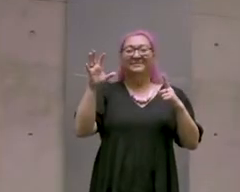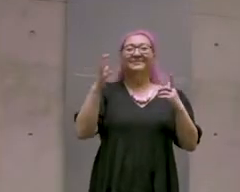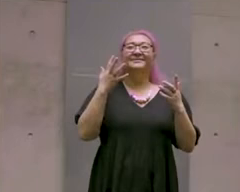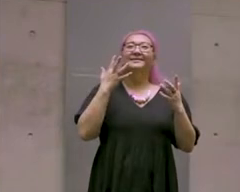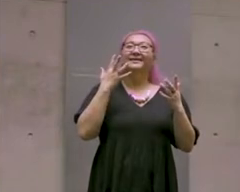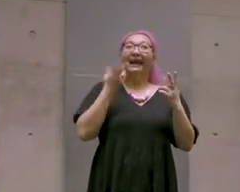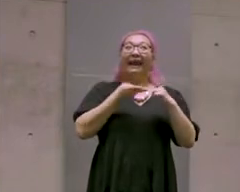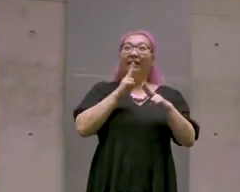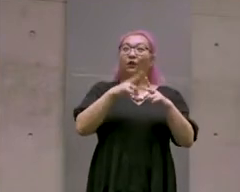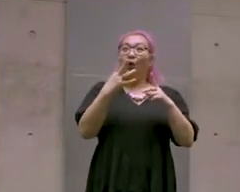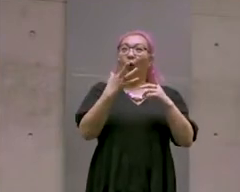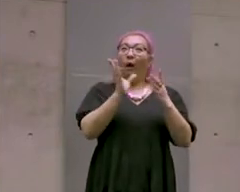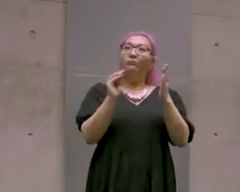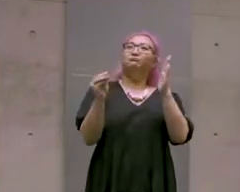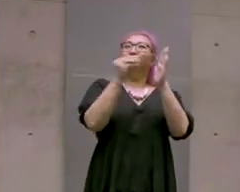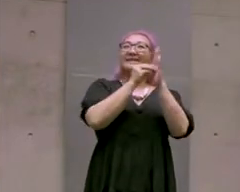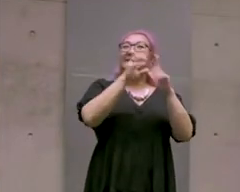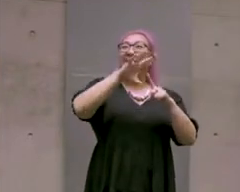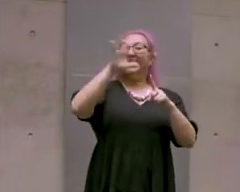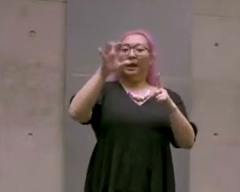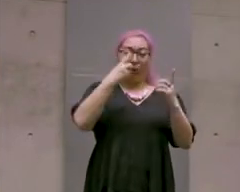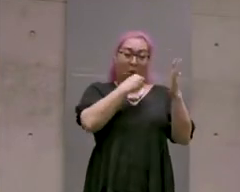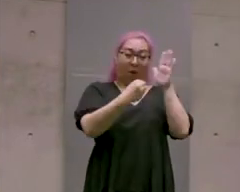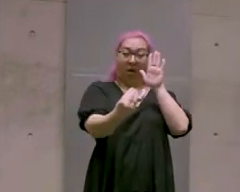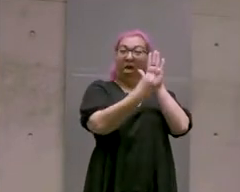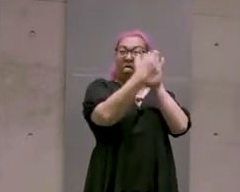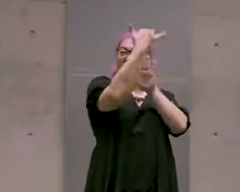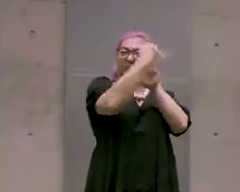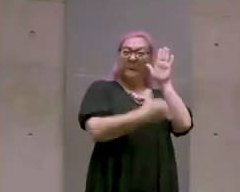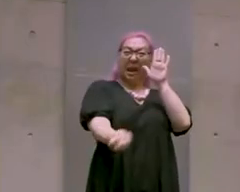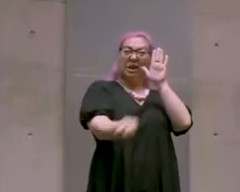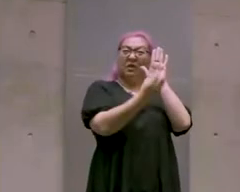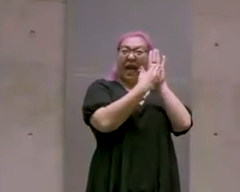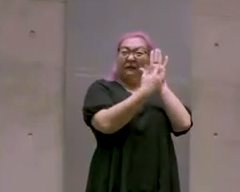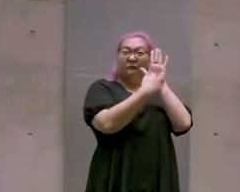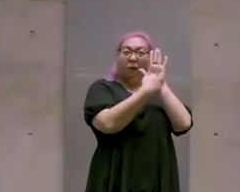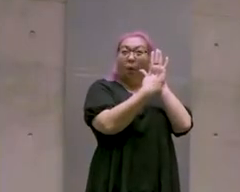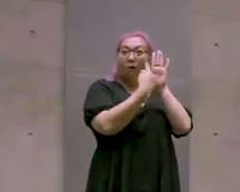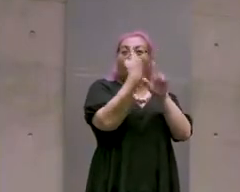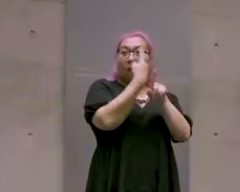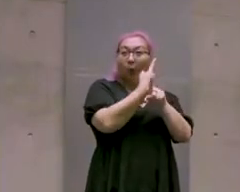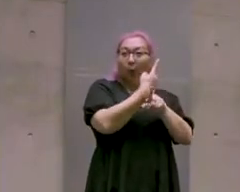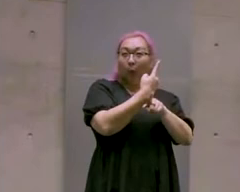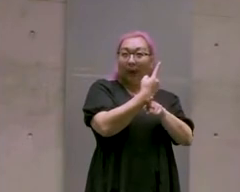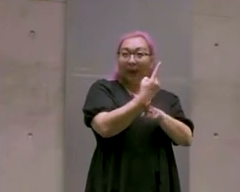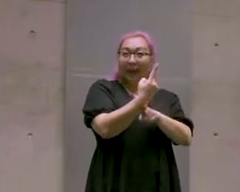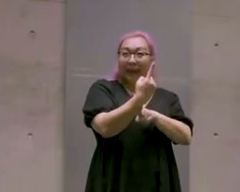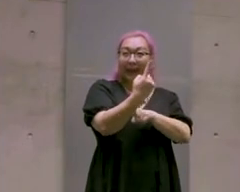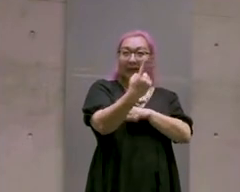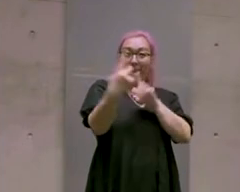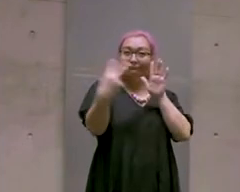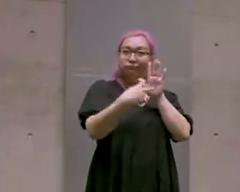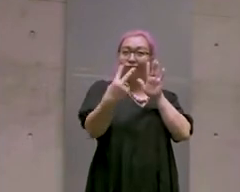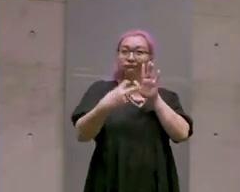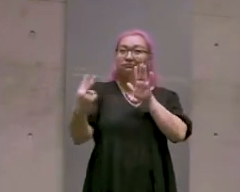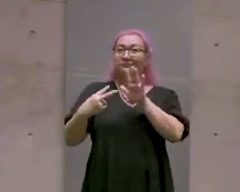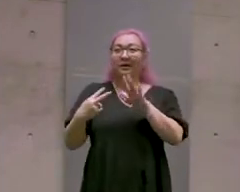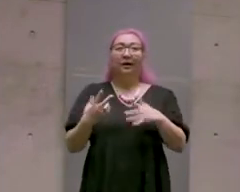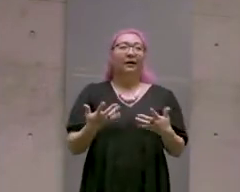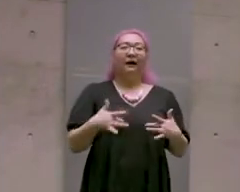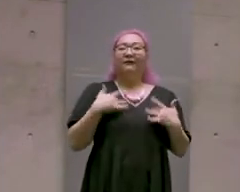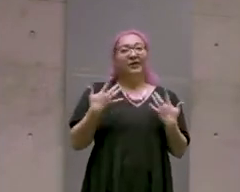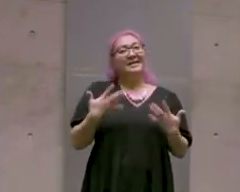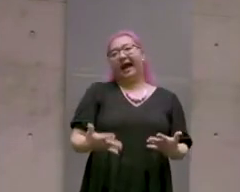context of what other indies have to go through coming up. So I'm always very cautious about trying to like point to any major lessons from Thomas Was Alone,